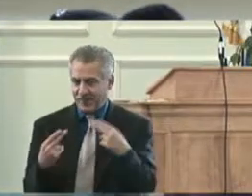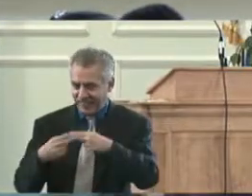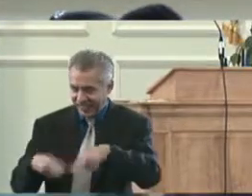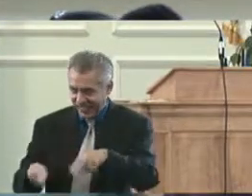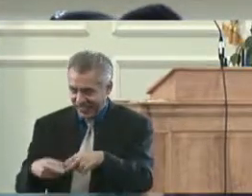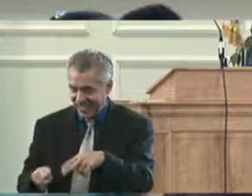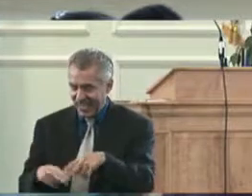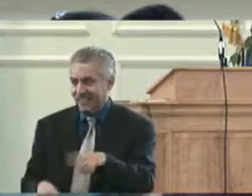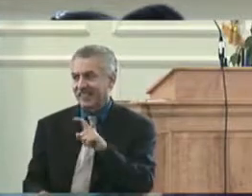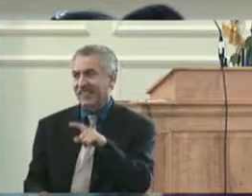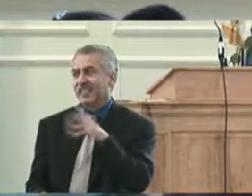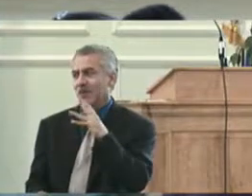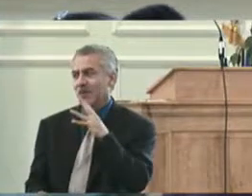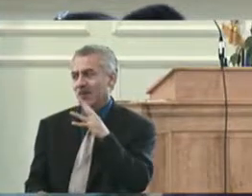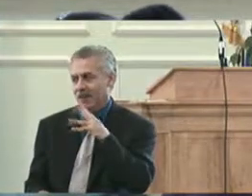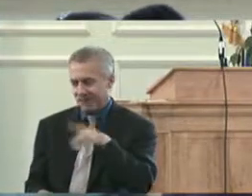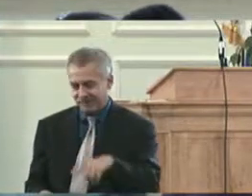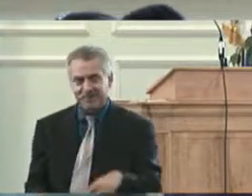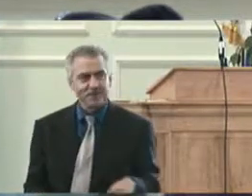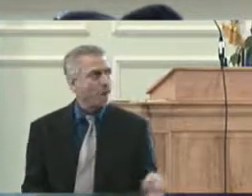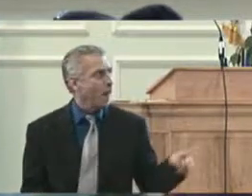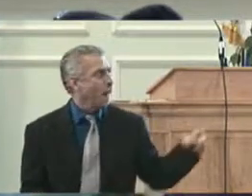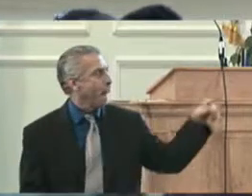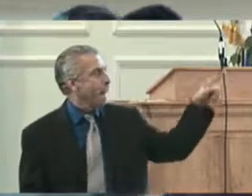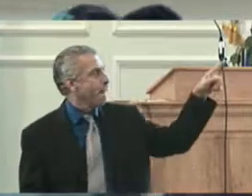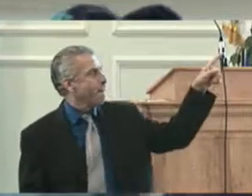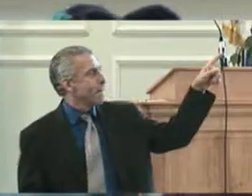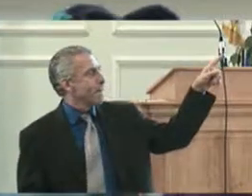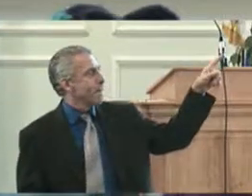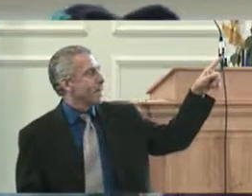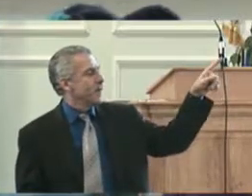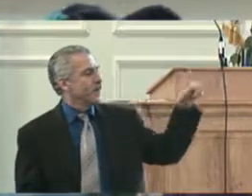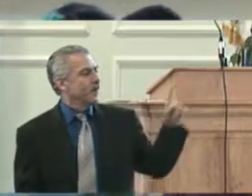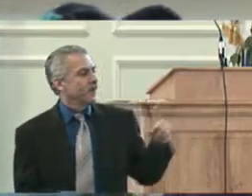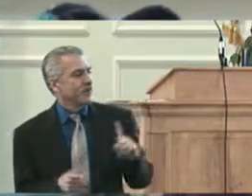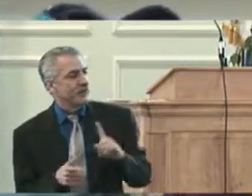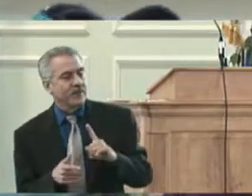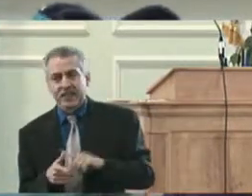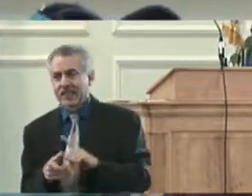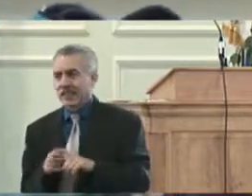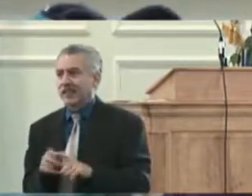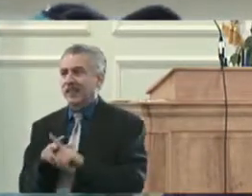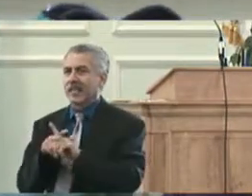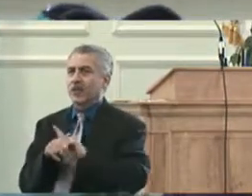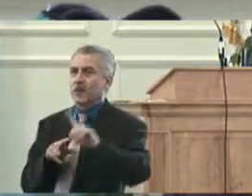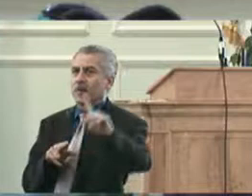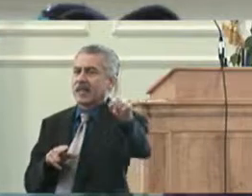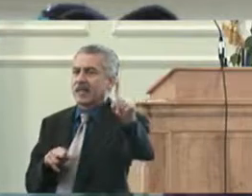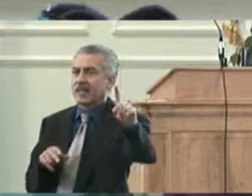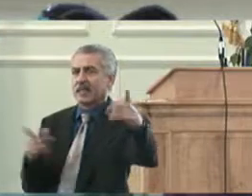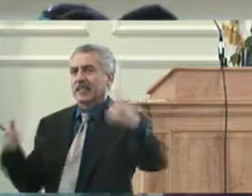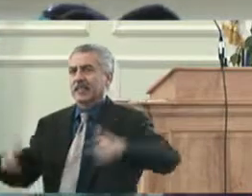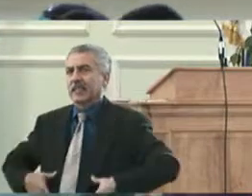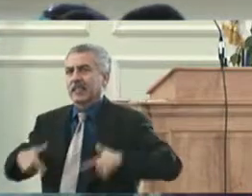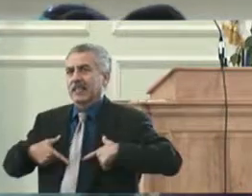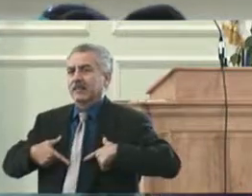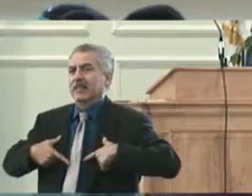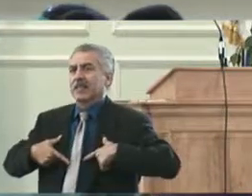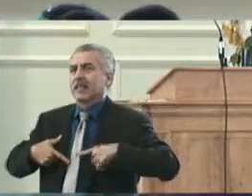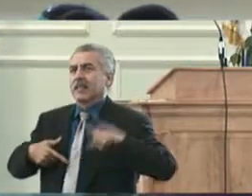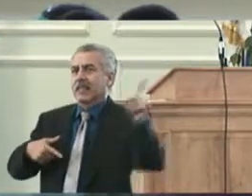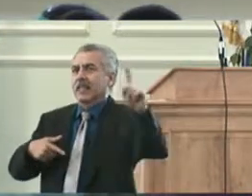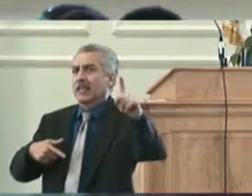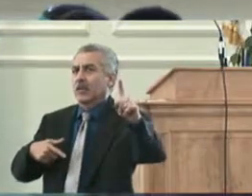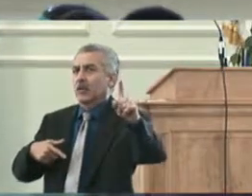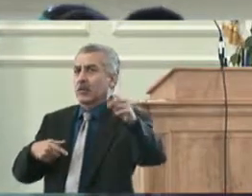when they are going to lay eggs again, they go back to the pond where they were hatched. Let me show you one more creature.